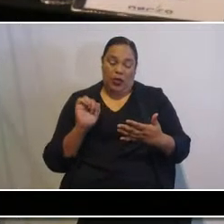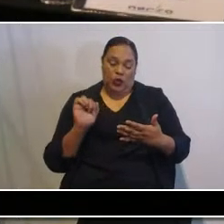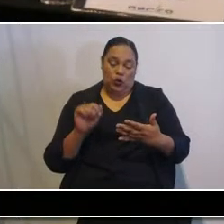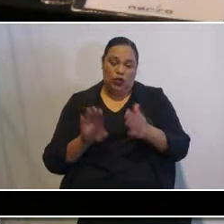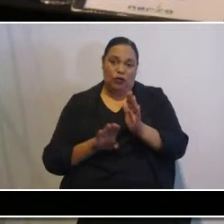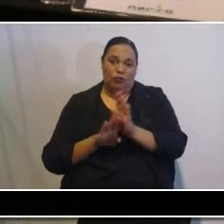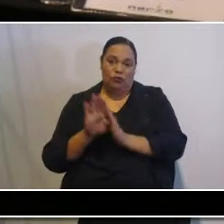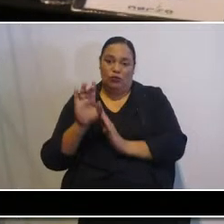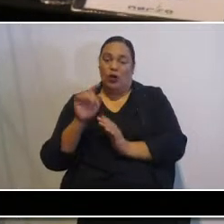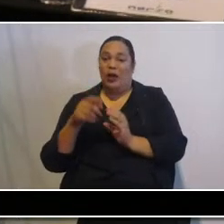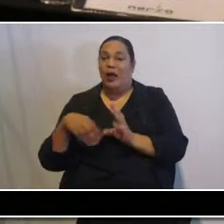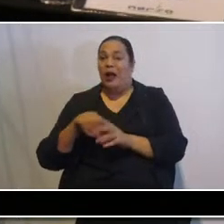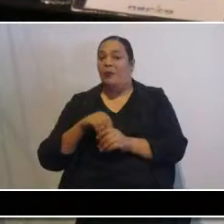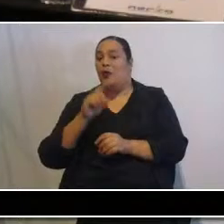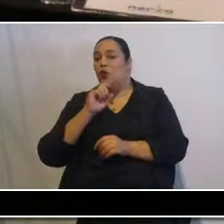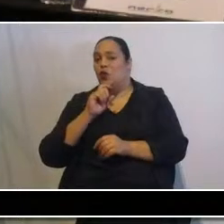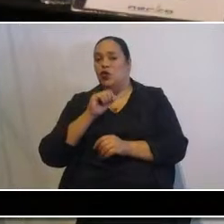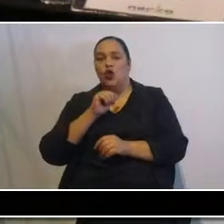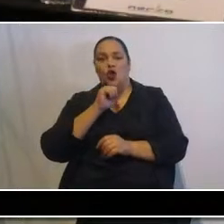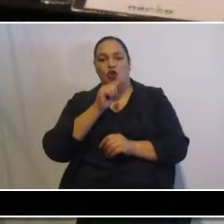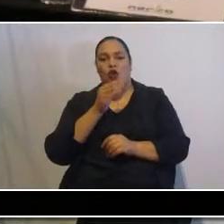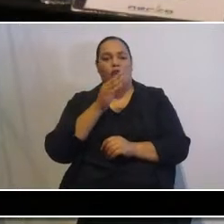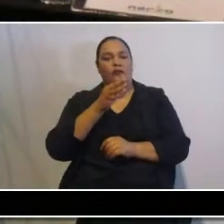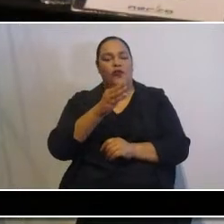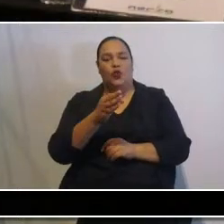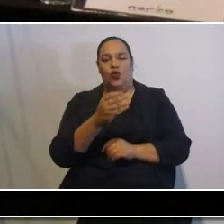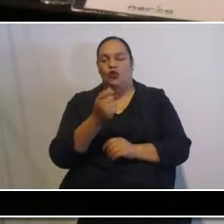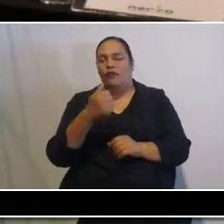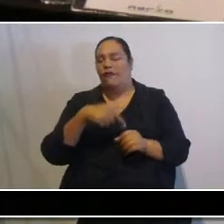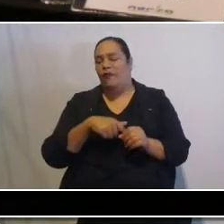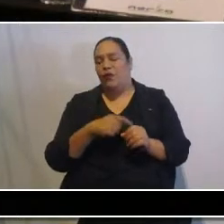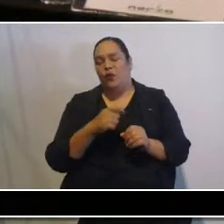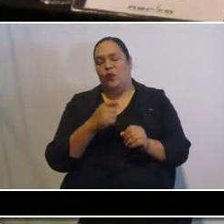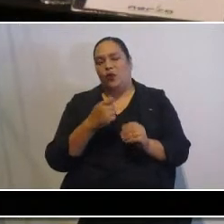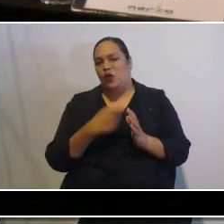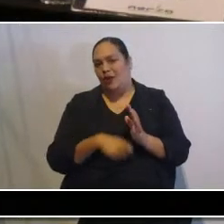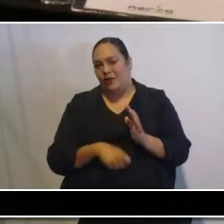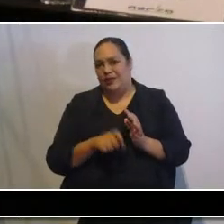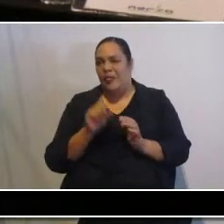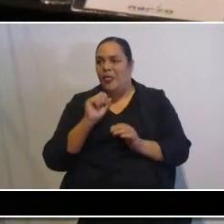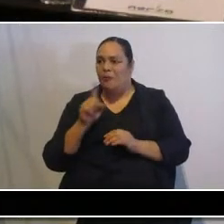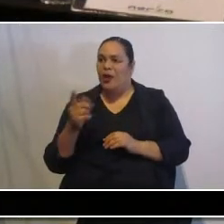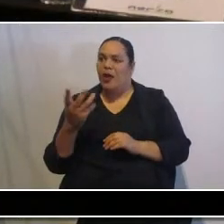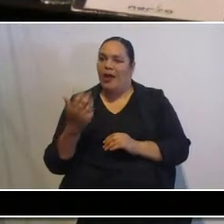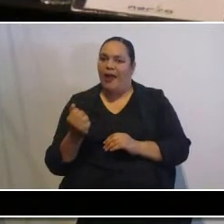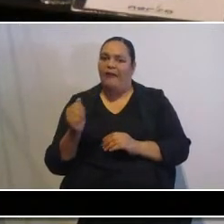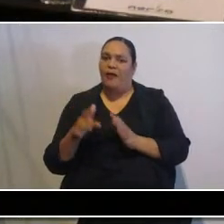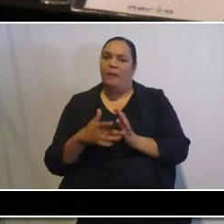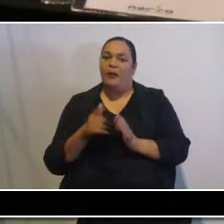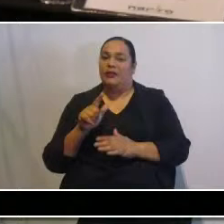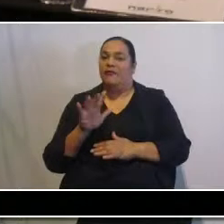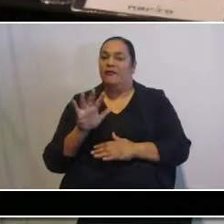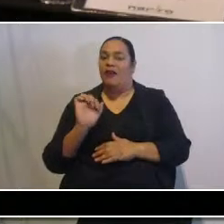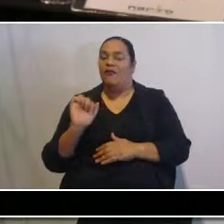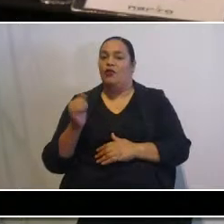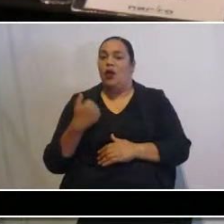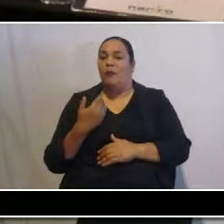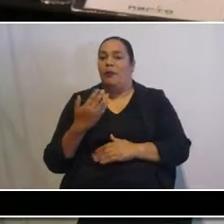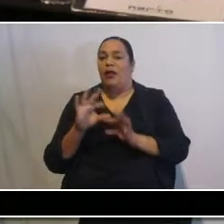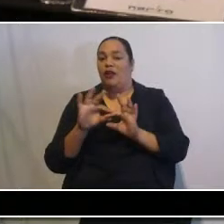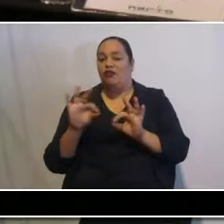on the usage, not on the future fuel costs, which is what you would have on page 75 of your